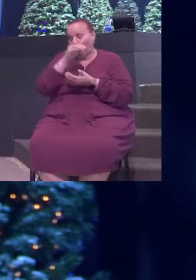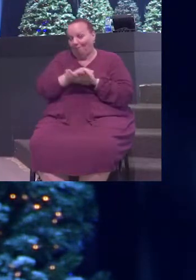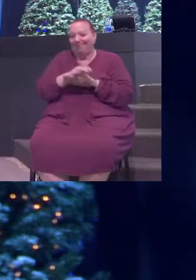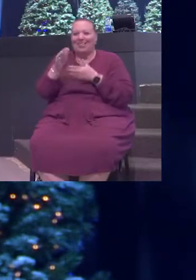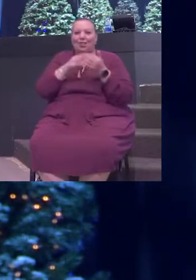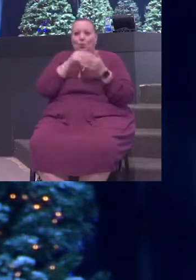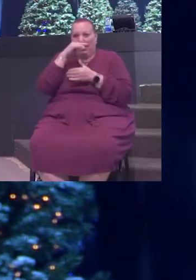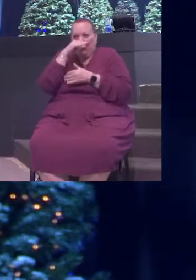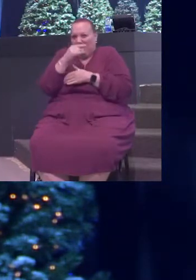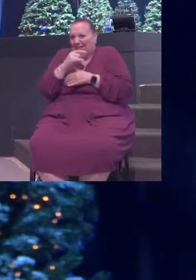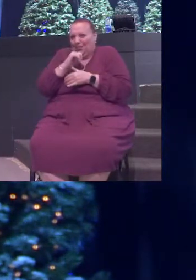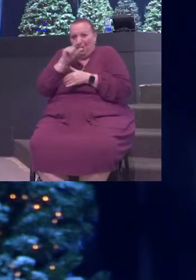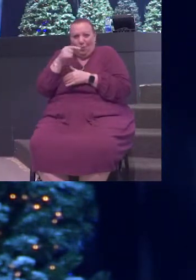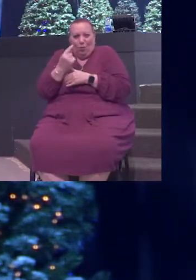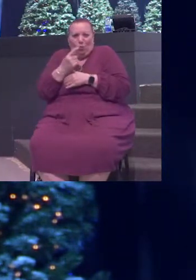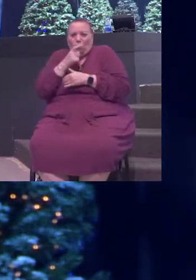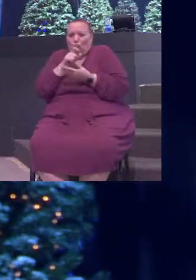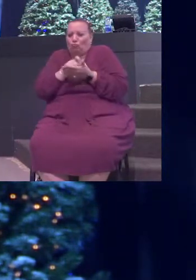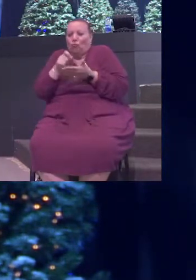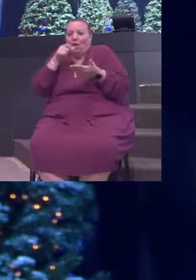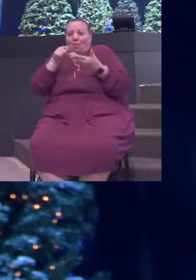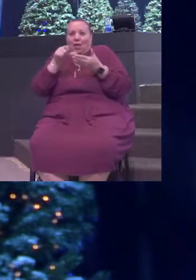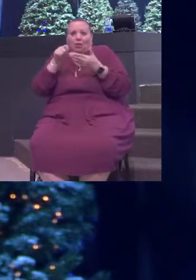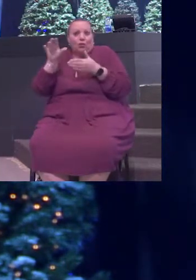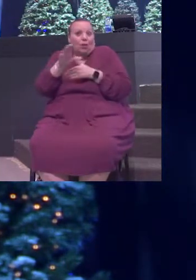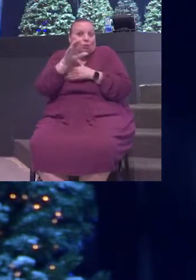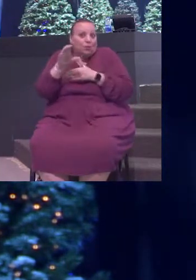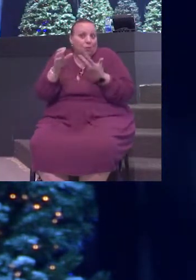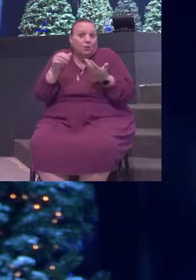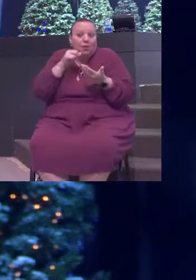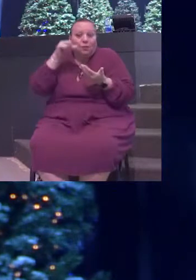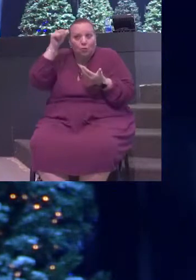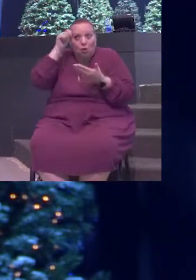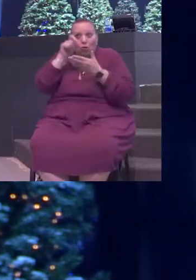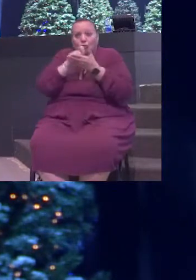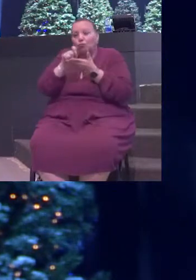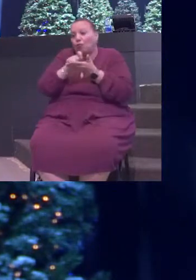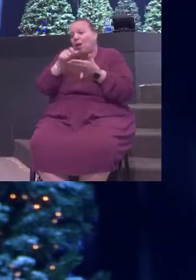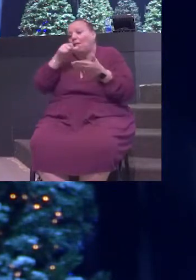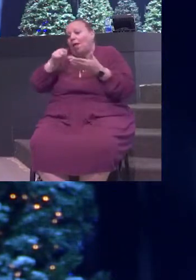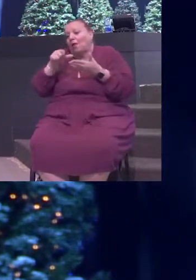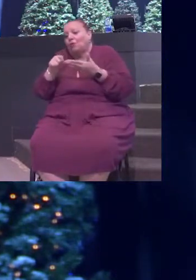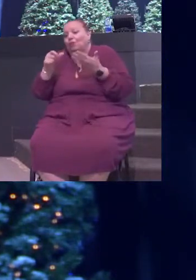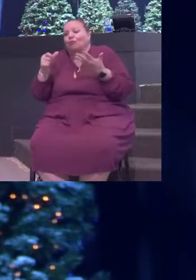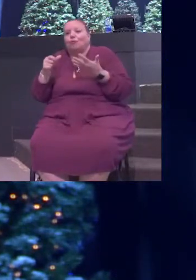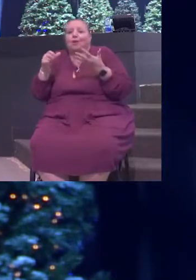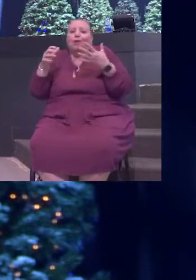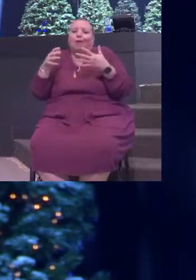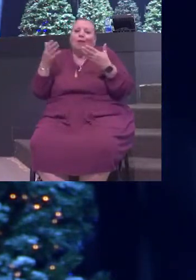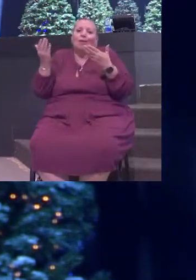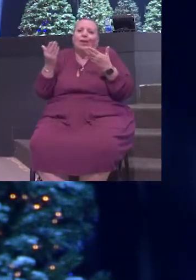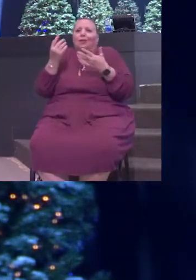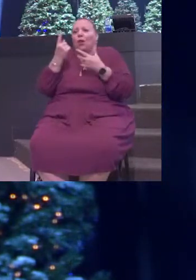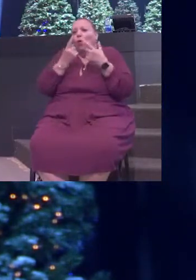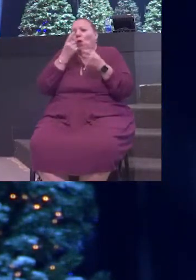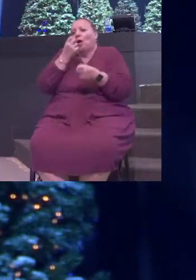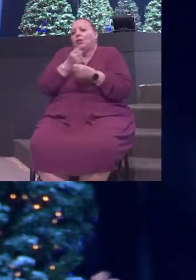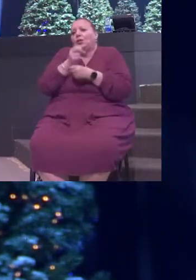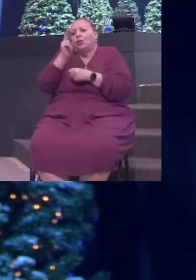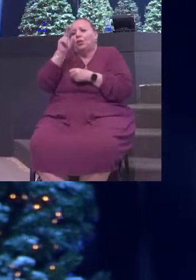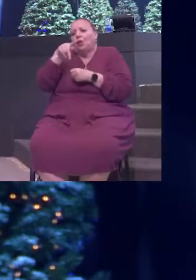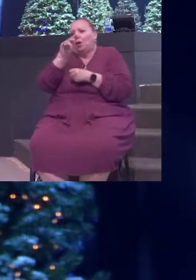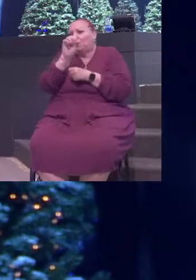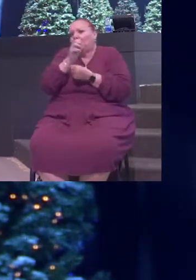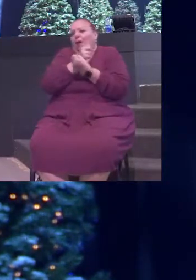Now, kids aren't the only ones that write letters at Christmas. I mean, adults write letters, and they write, you know, kind of like the year update, and